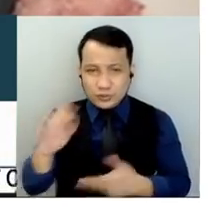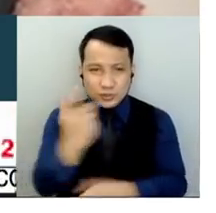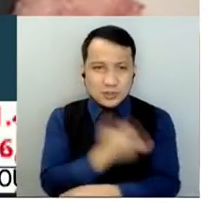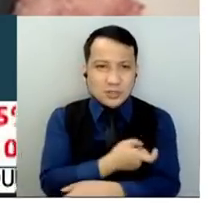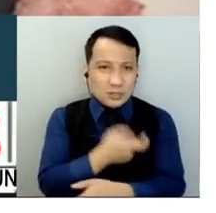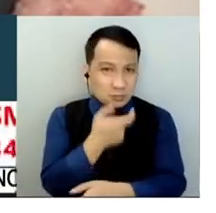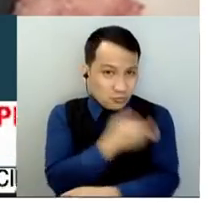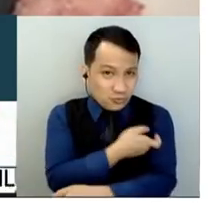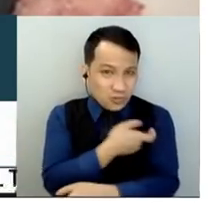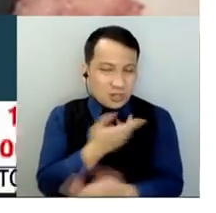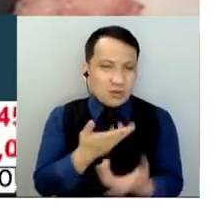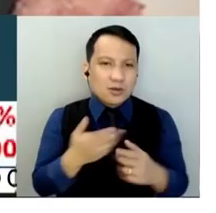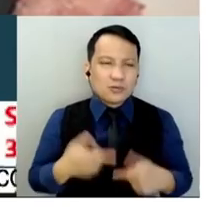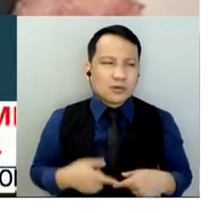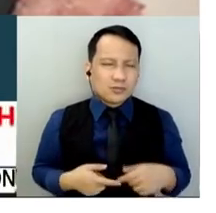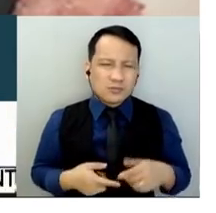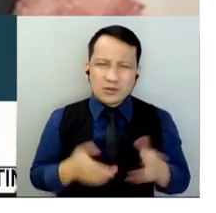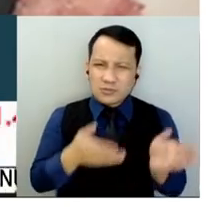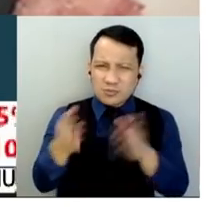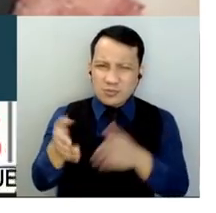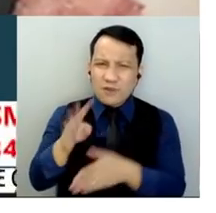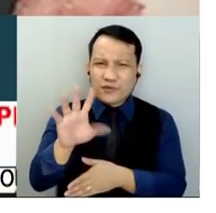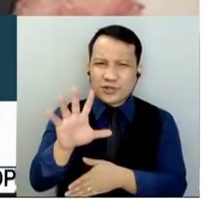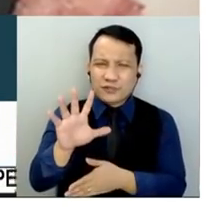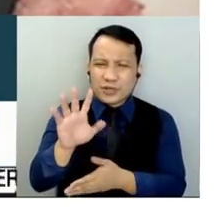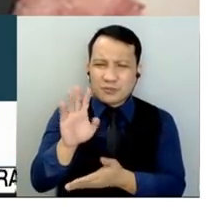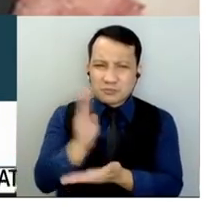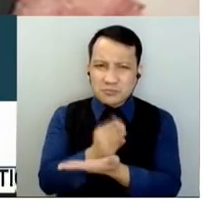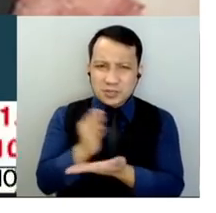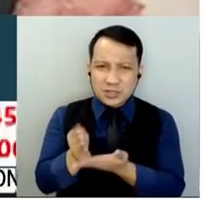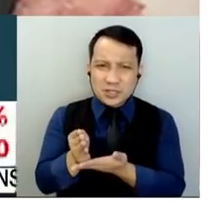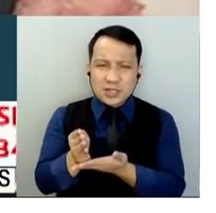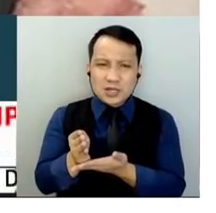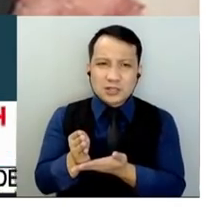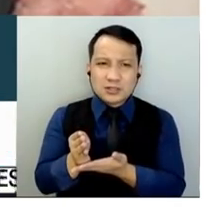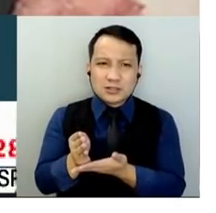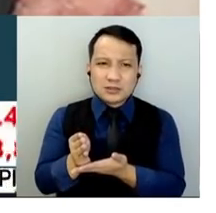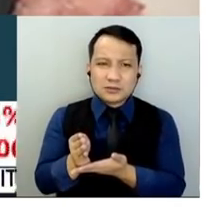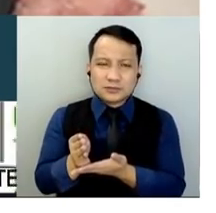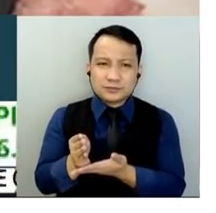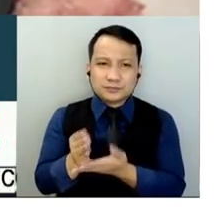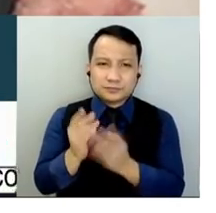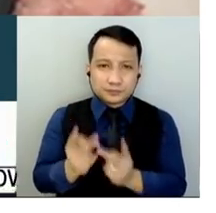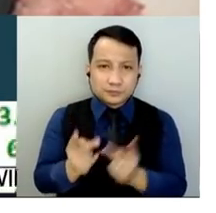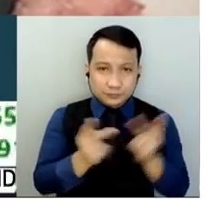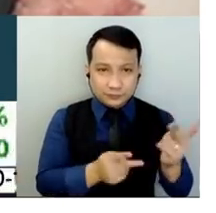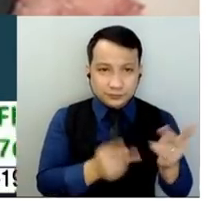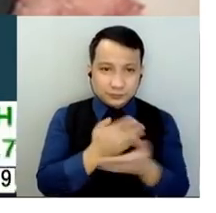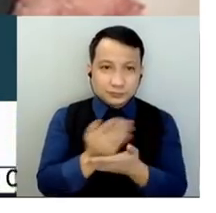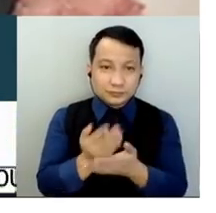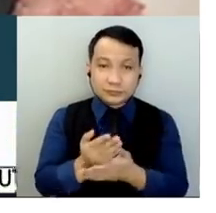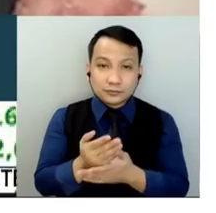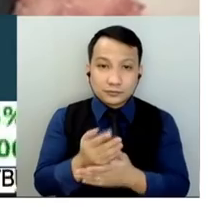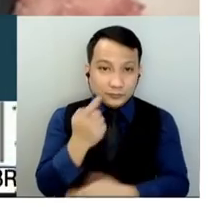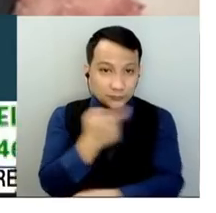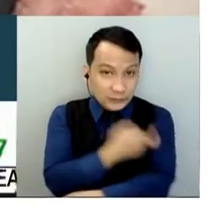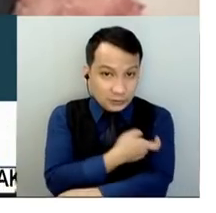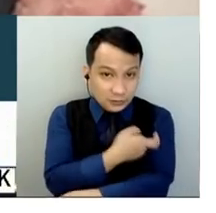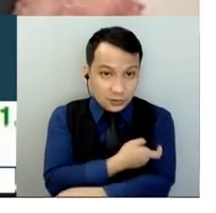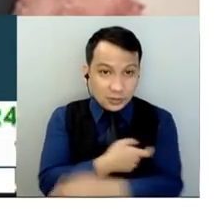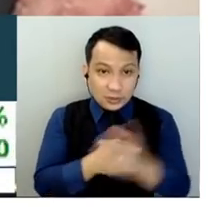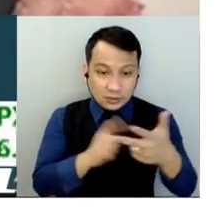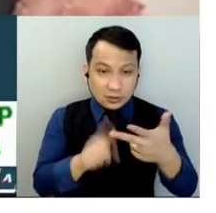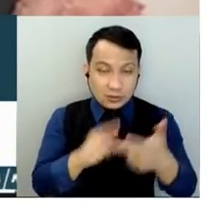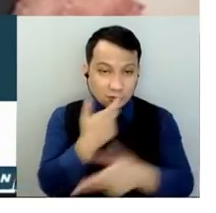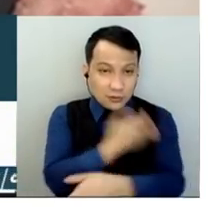that 45 billion pesos, which is a proposed budget for booster shots, is actually in